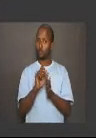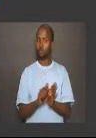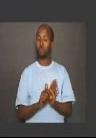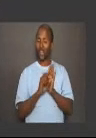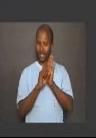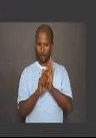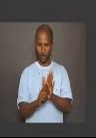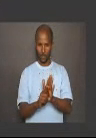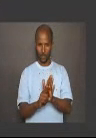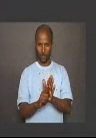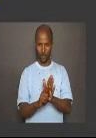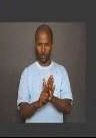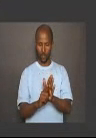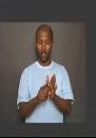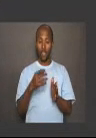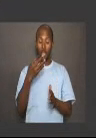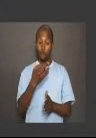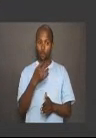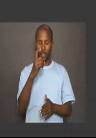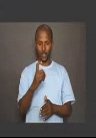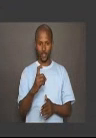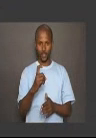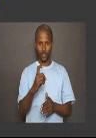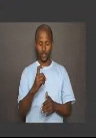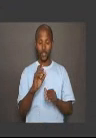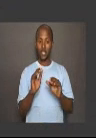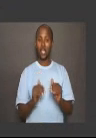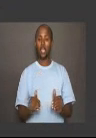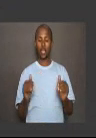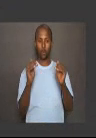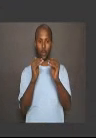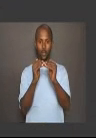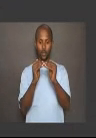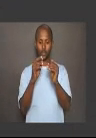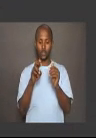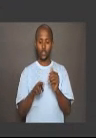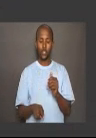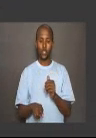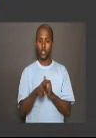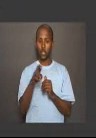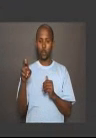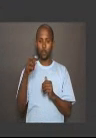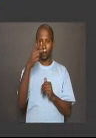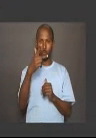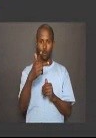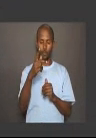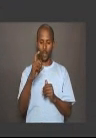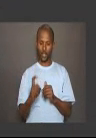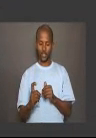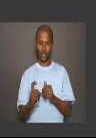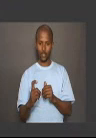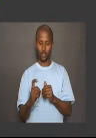example, let f of x equal the cube root of